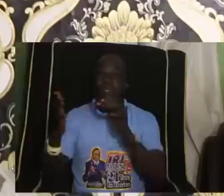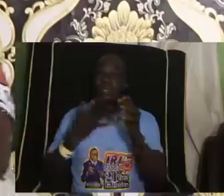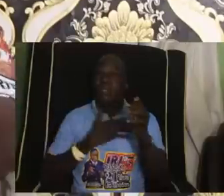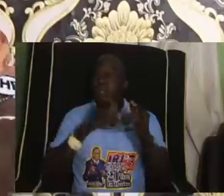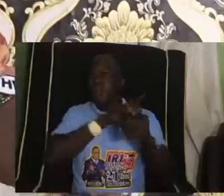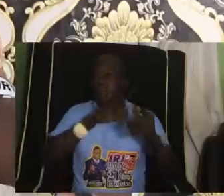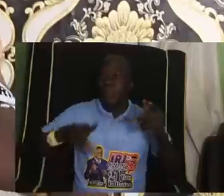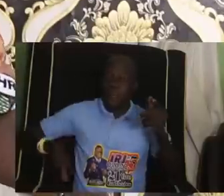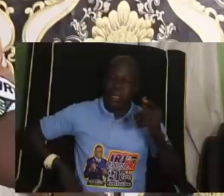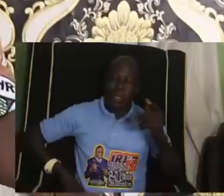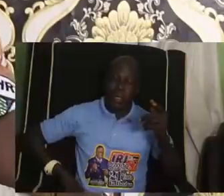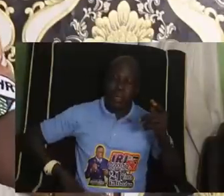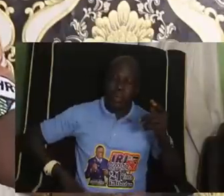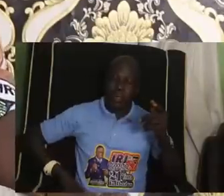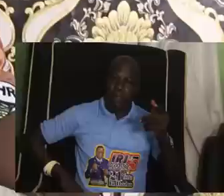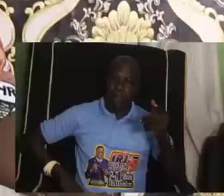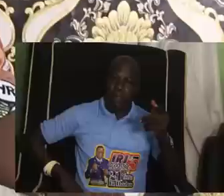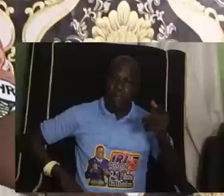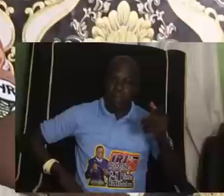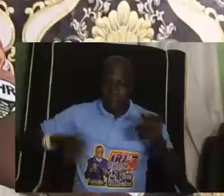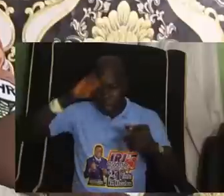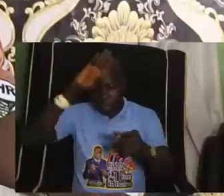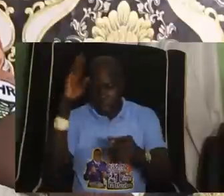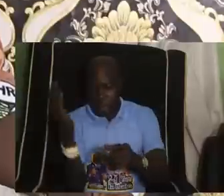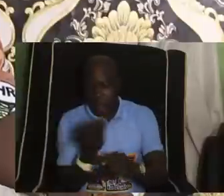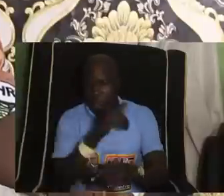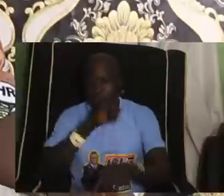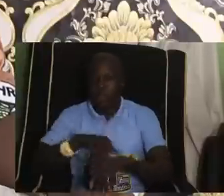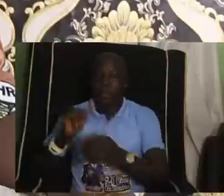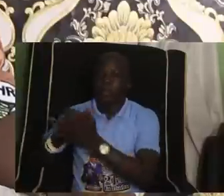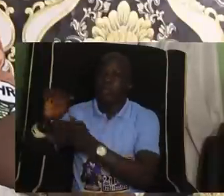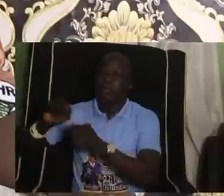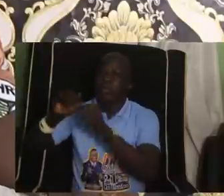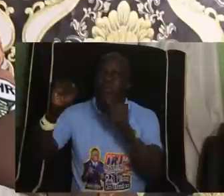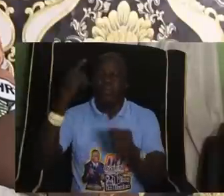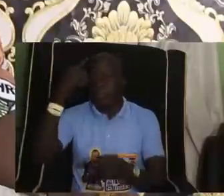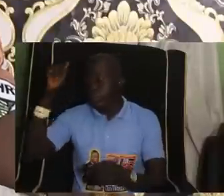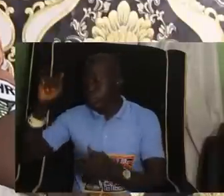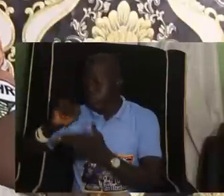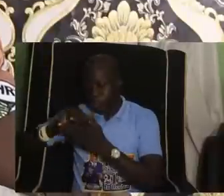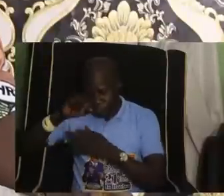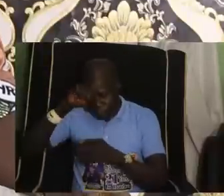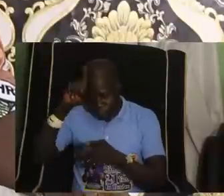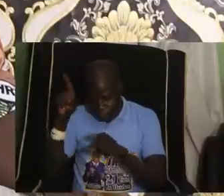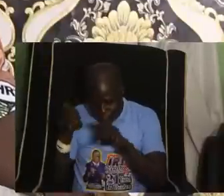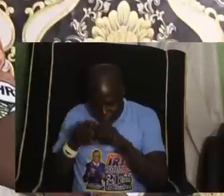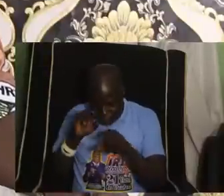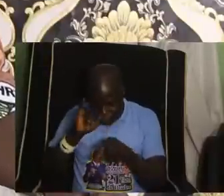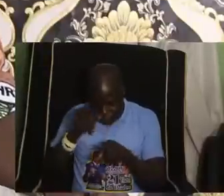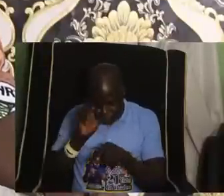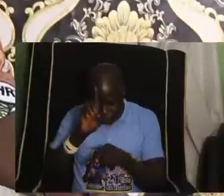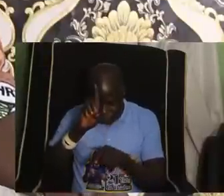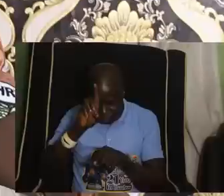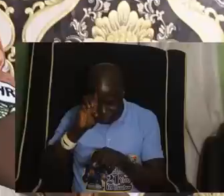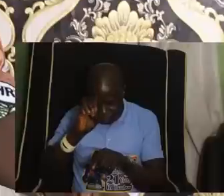wa Jesus name my lord e kabo si abala ala welcome to segments of dream bro jide apostle ma wa ala to wa nbe